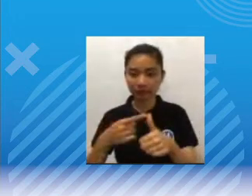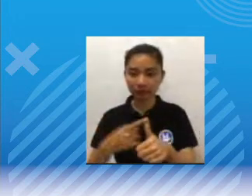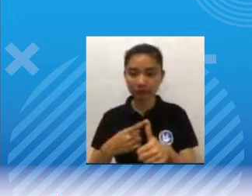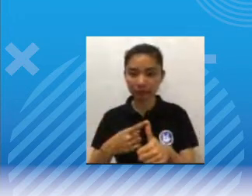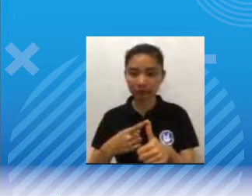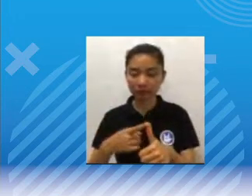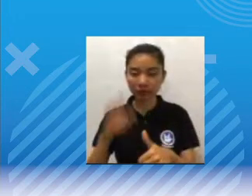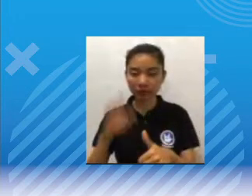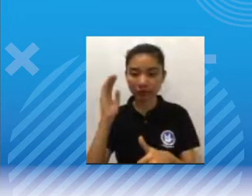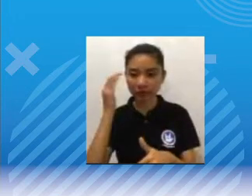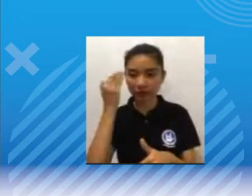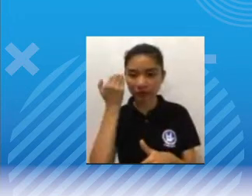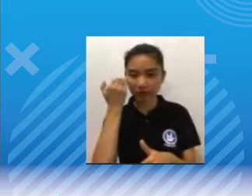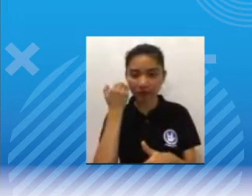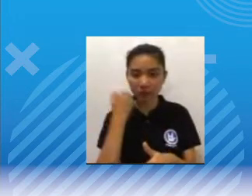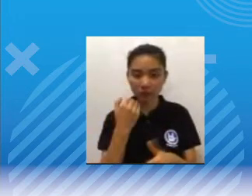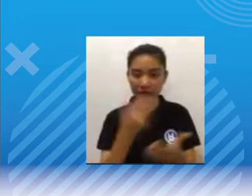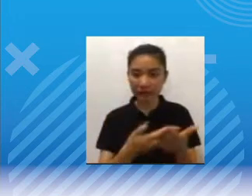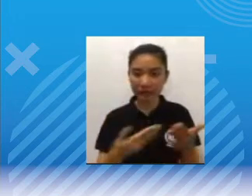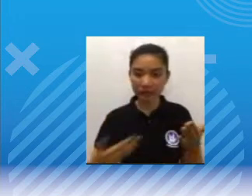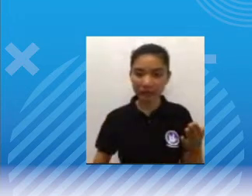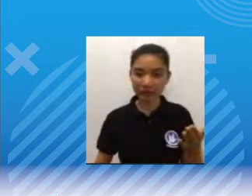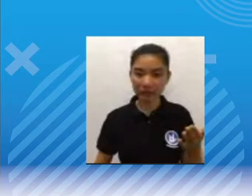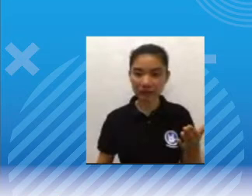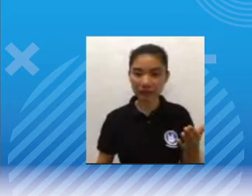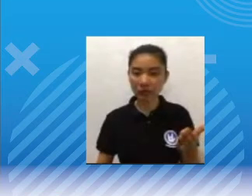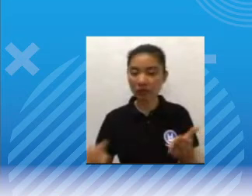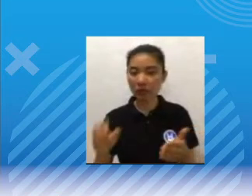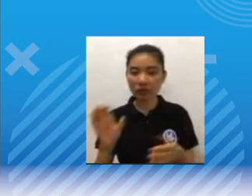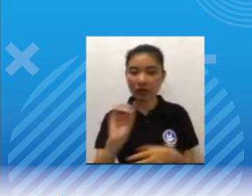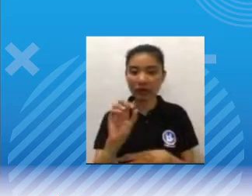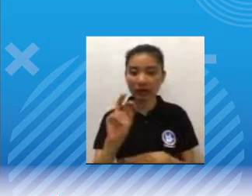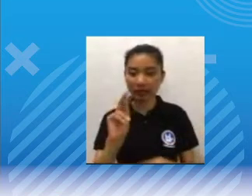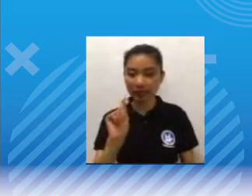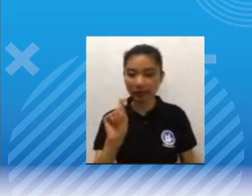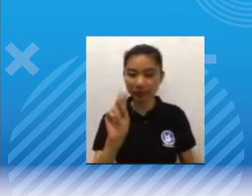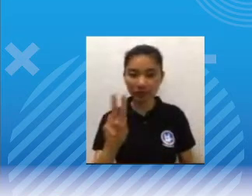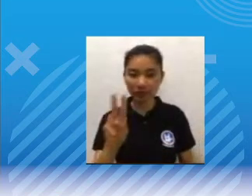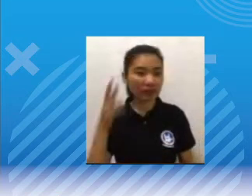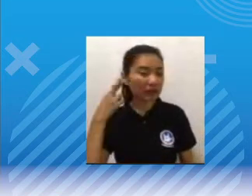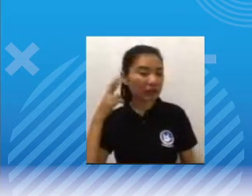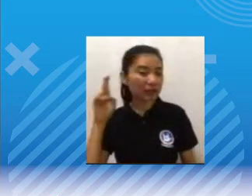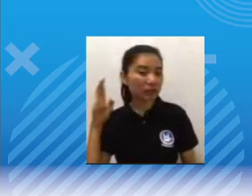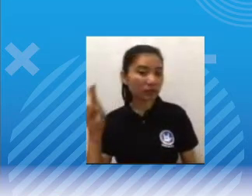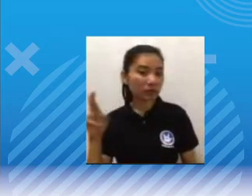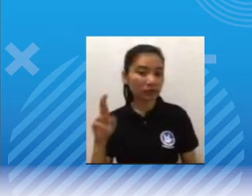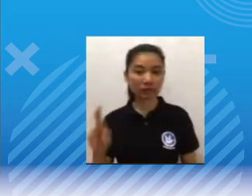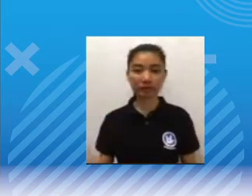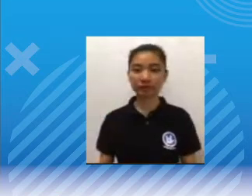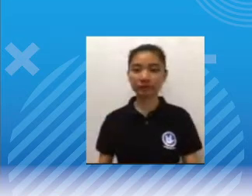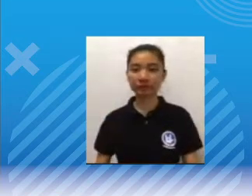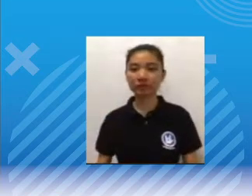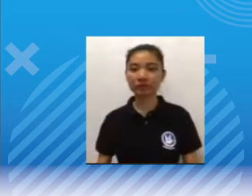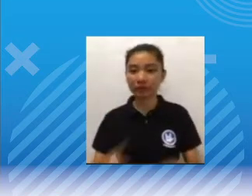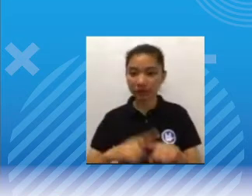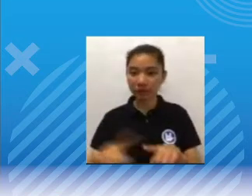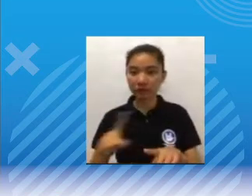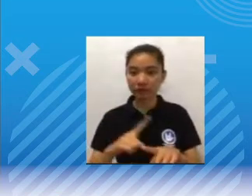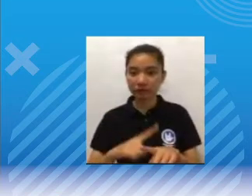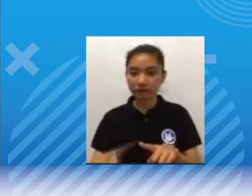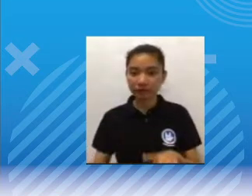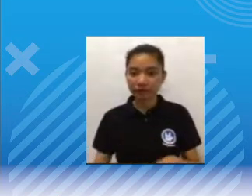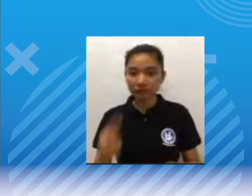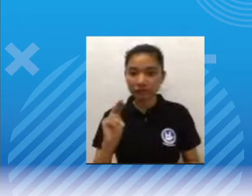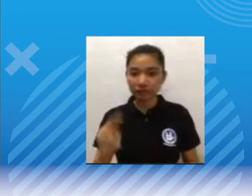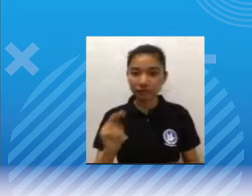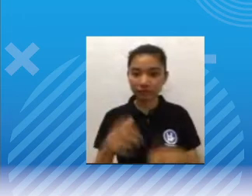as television set, radio gadgets, and computers. So we are aware